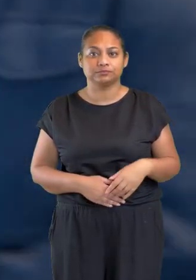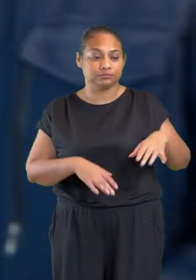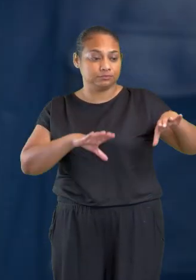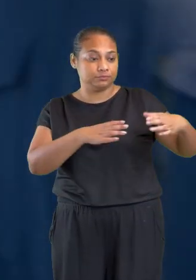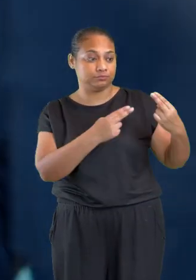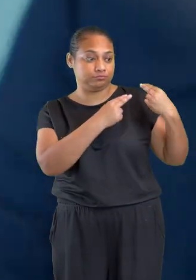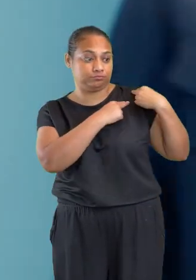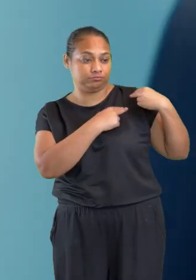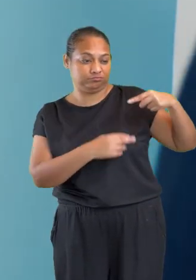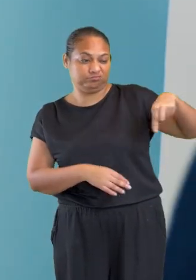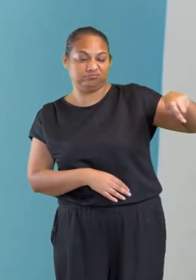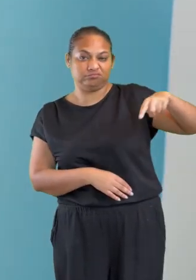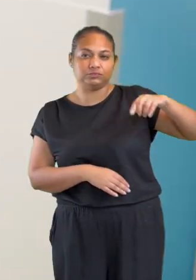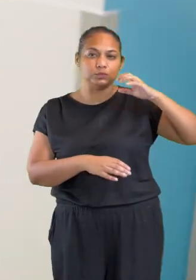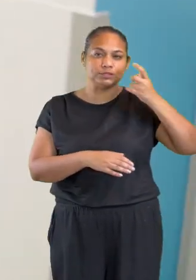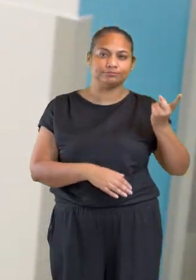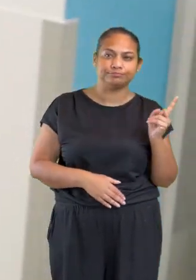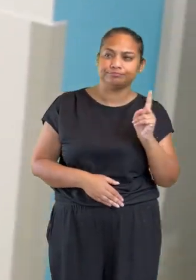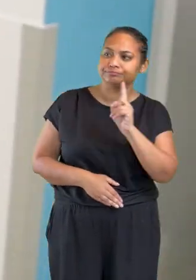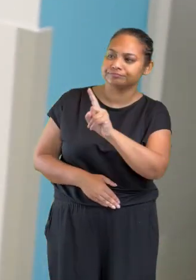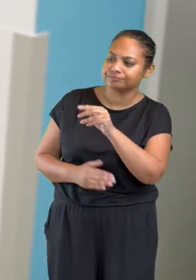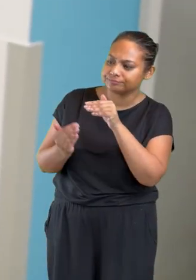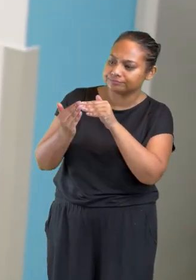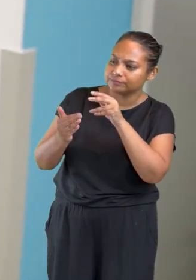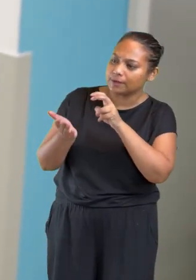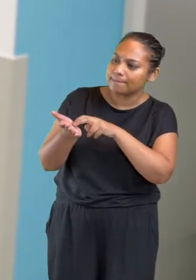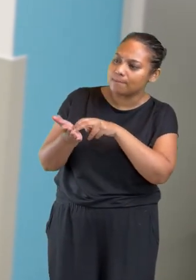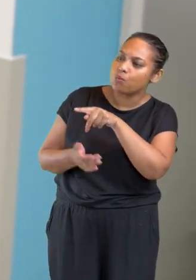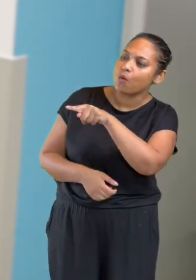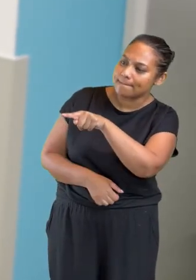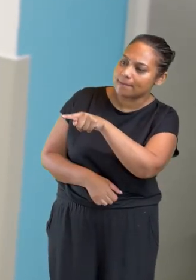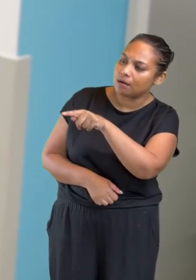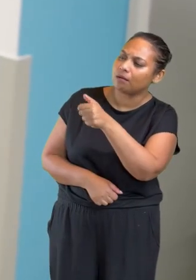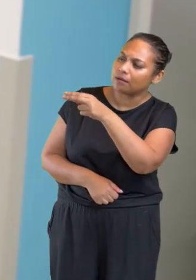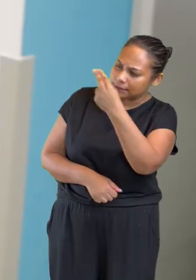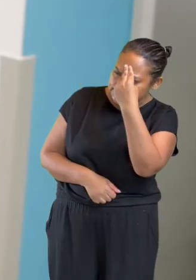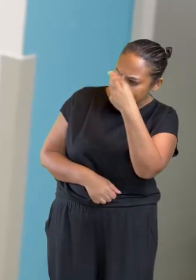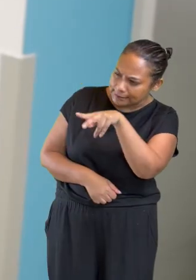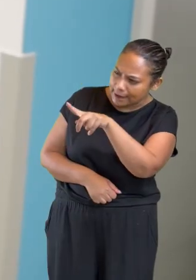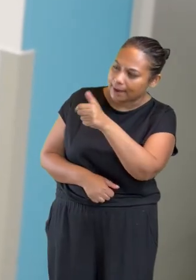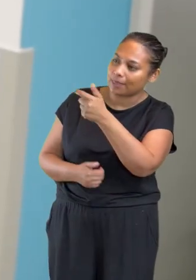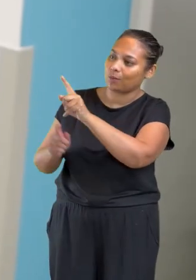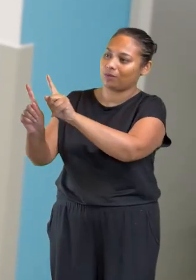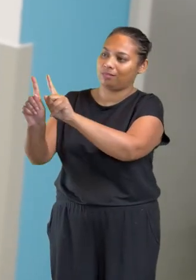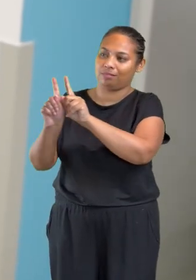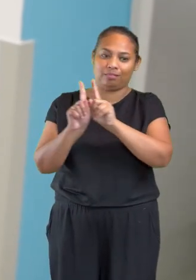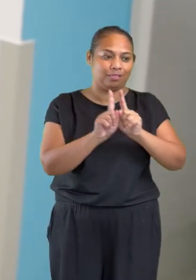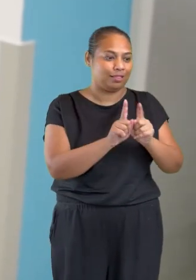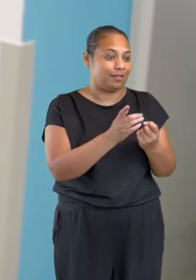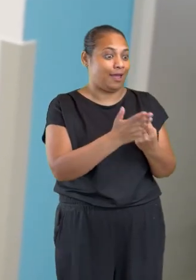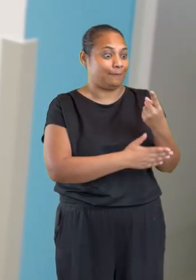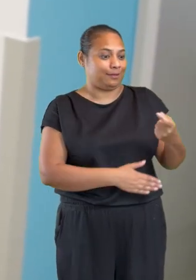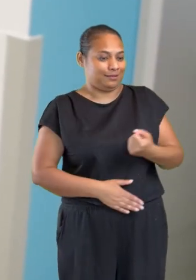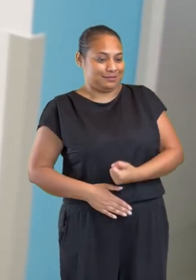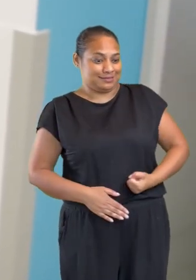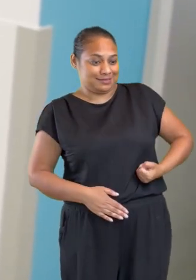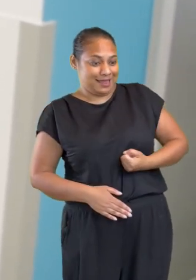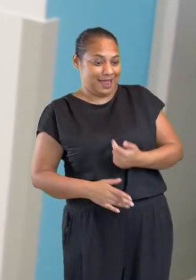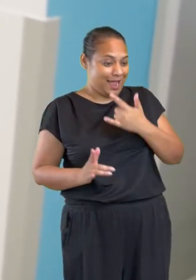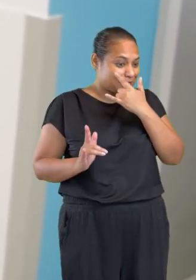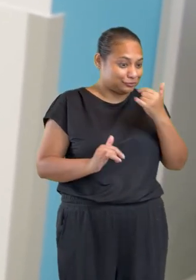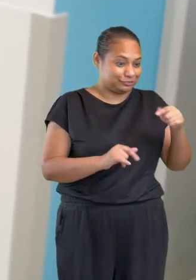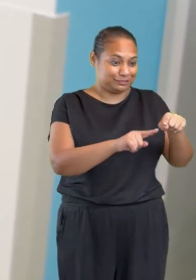One of the screening team will come out at the time of your appointment to call your name and walk you to the clinic room where